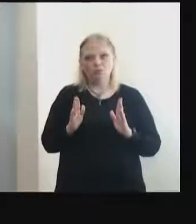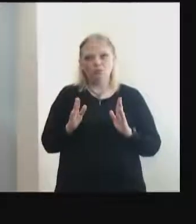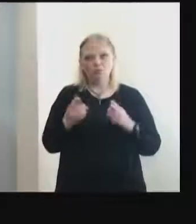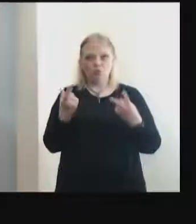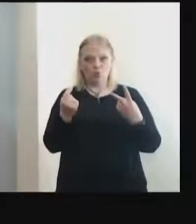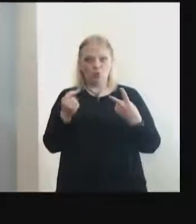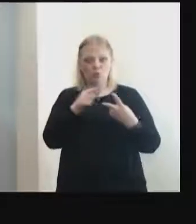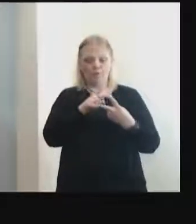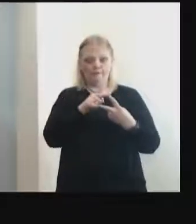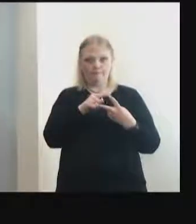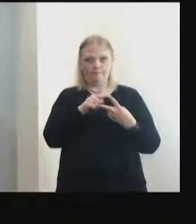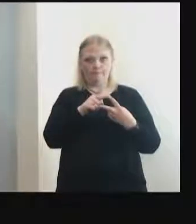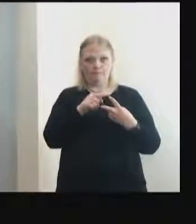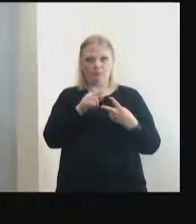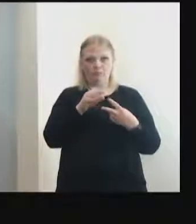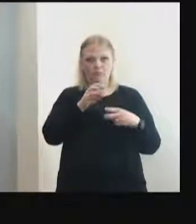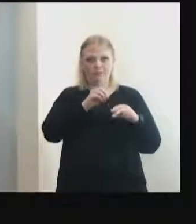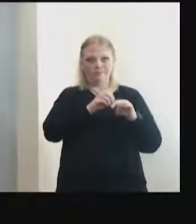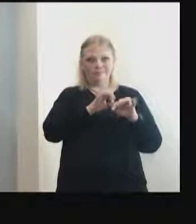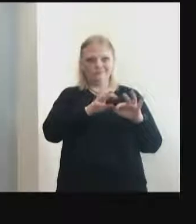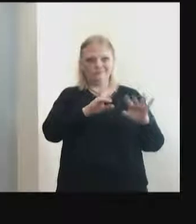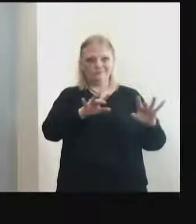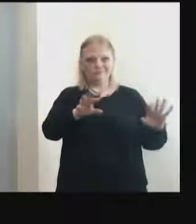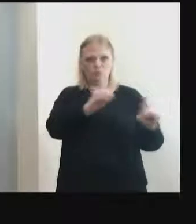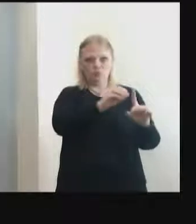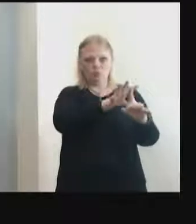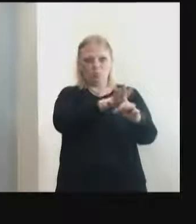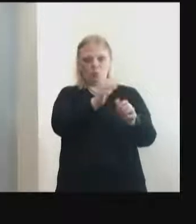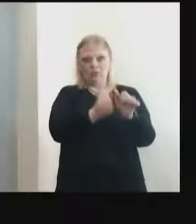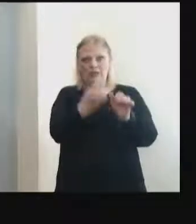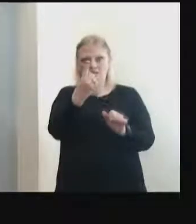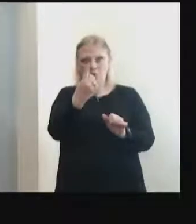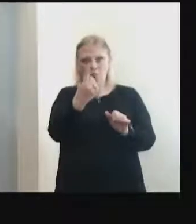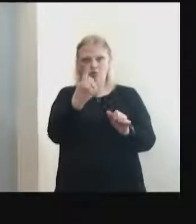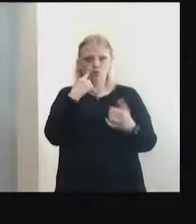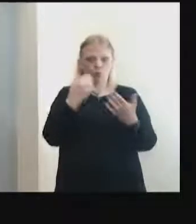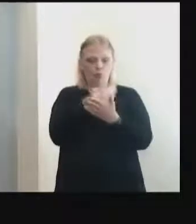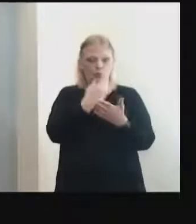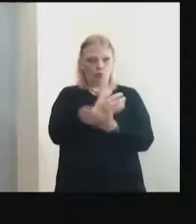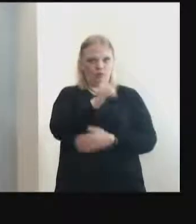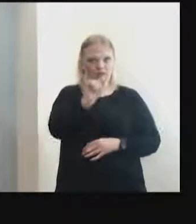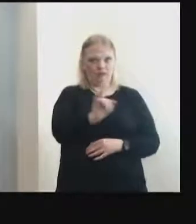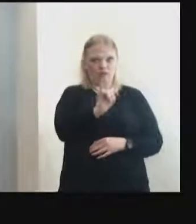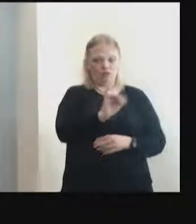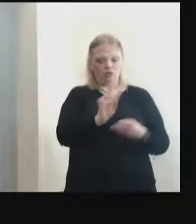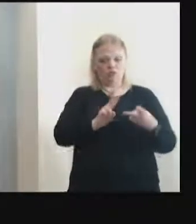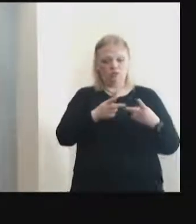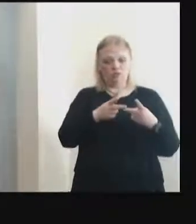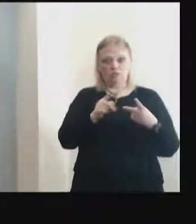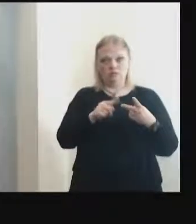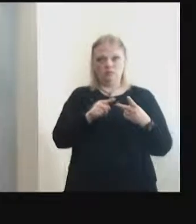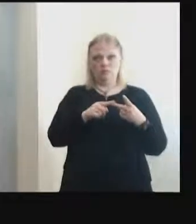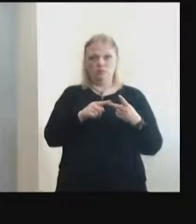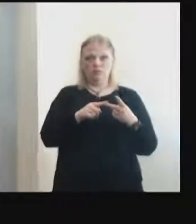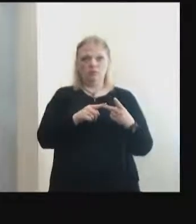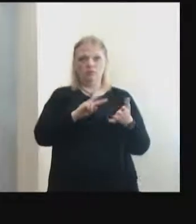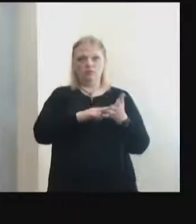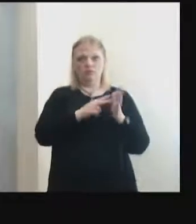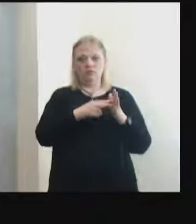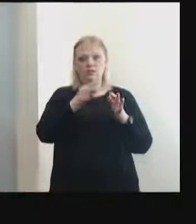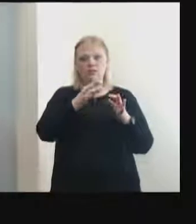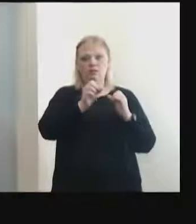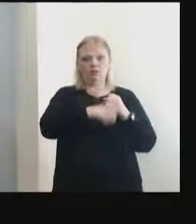One, it repeatedly exposed everybody in their household to new COVID-19 infection. And two, it extends the period